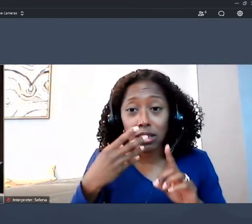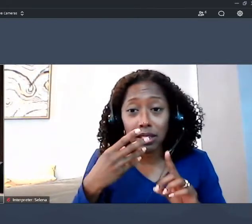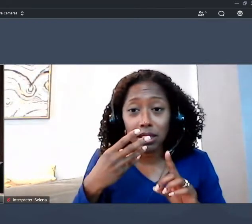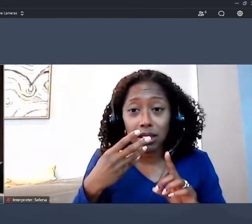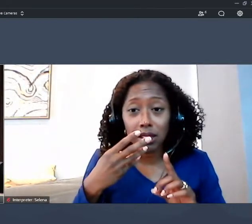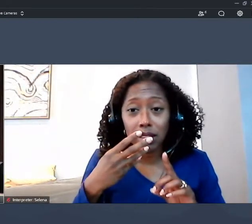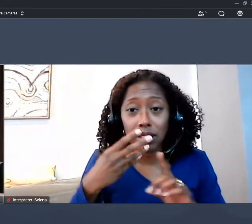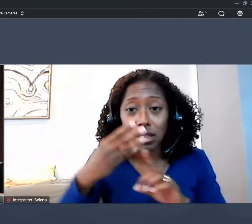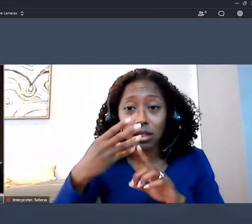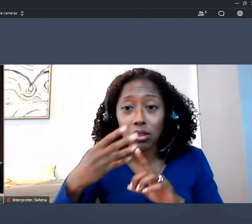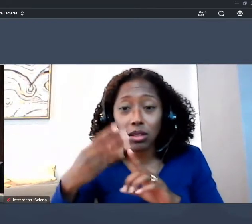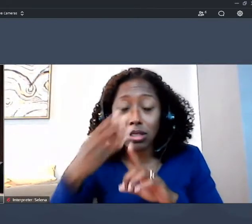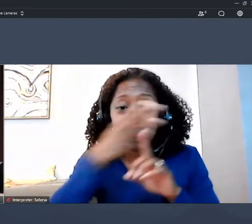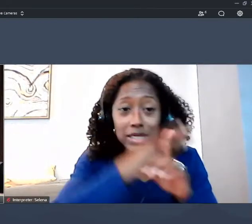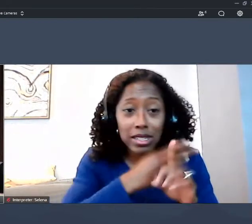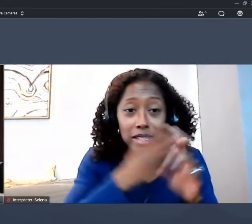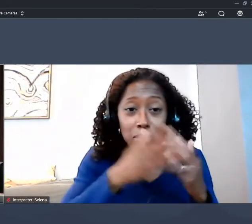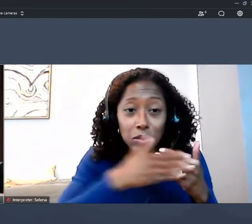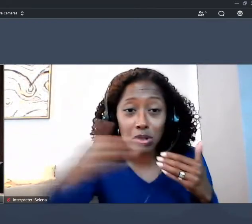and go with 6.